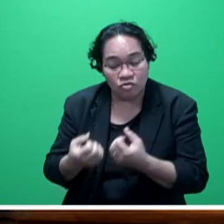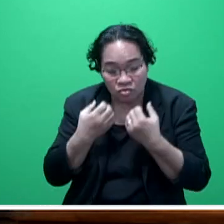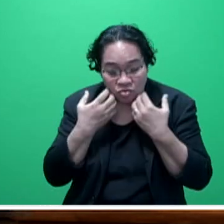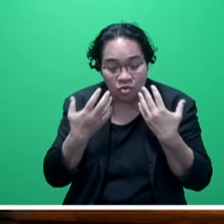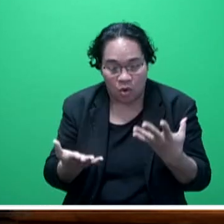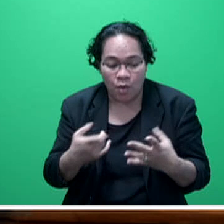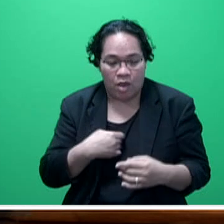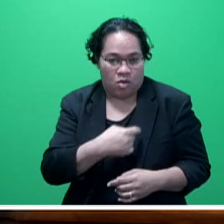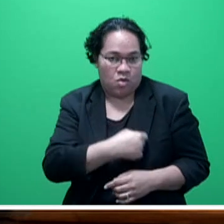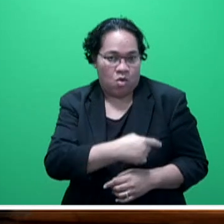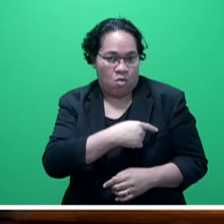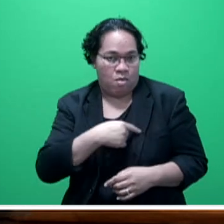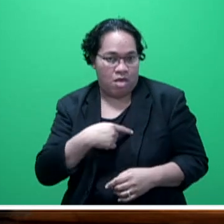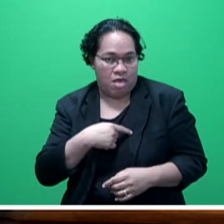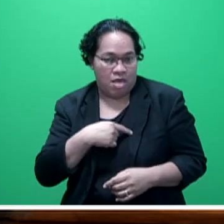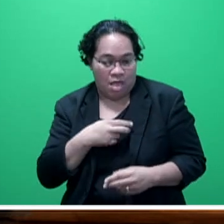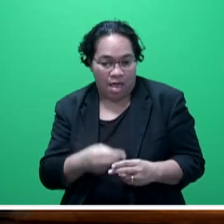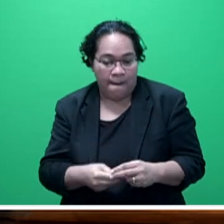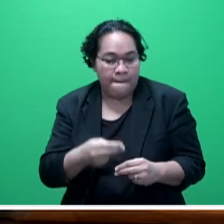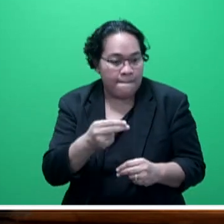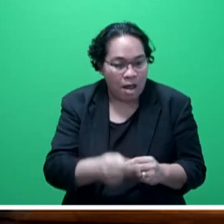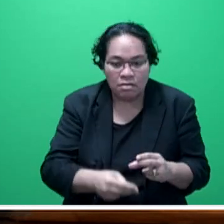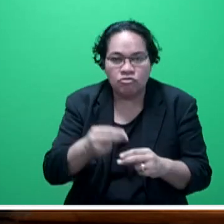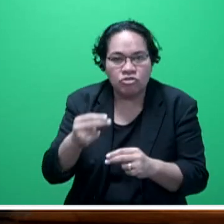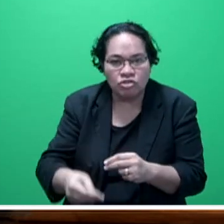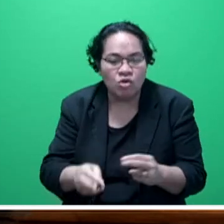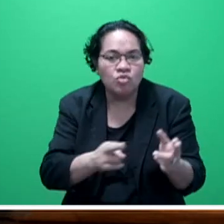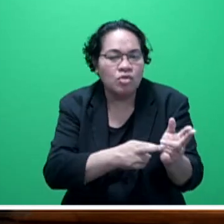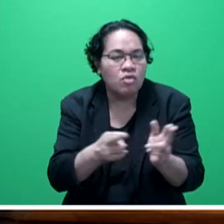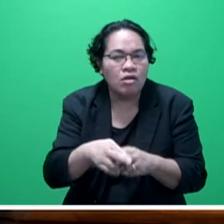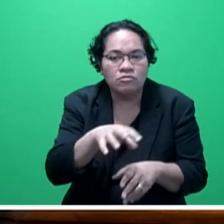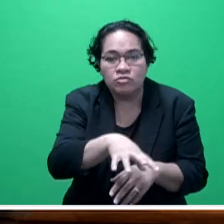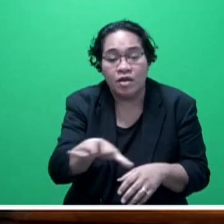its commitment in the prioritization of rural development in the coming financial year